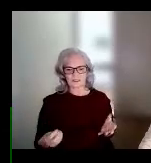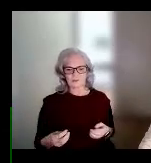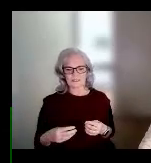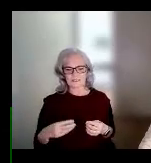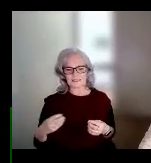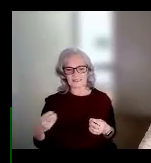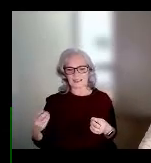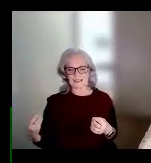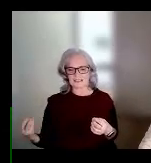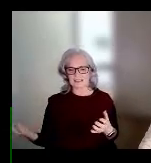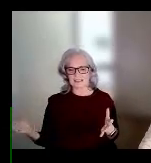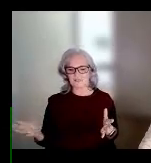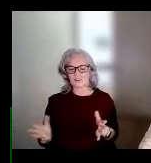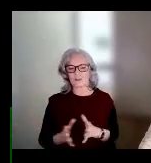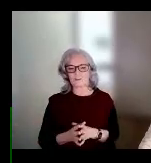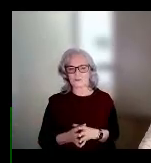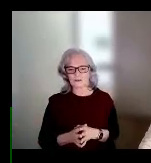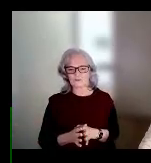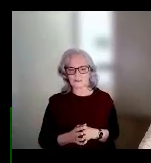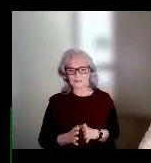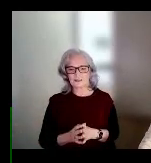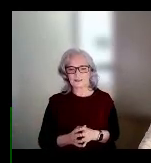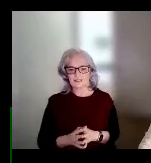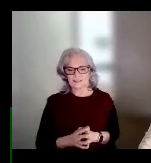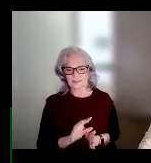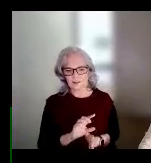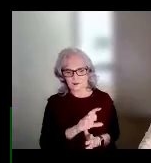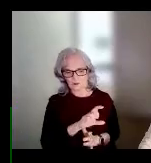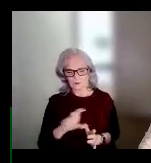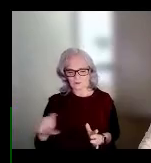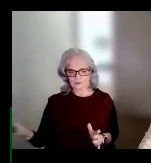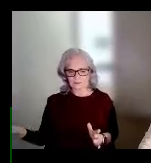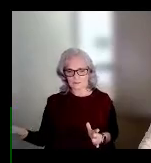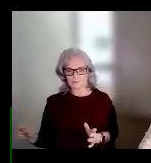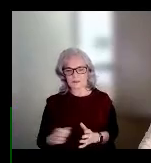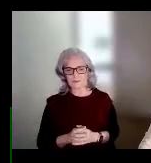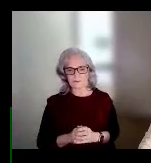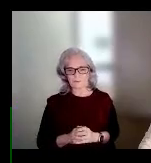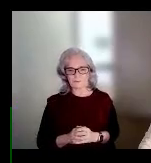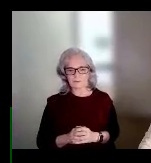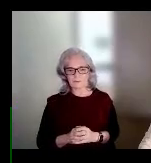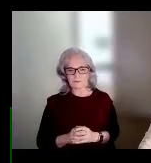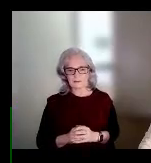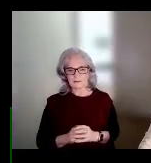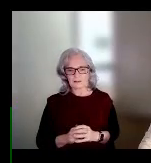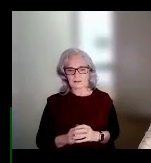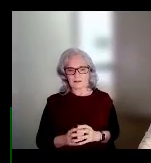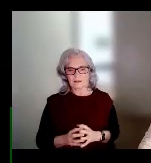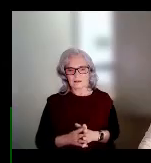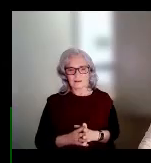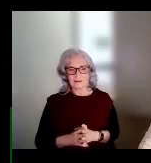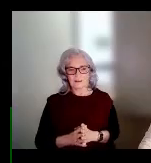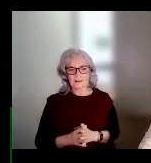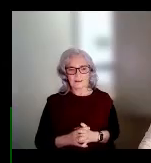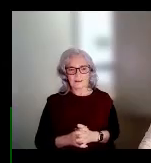living with MND and end of life and bereavement. So the whole spectrum.